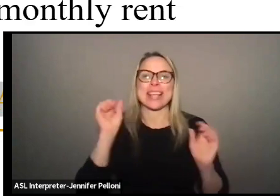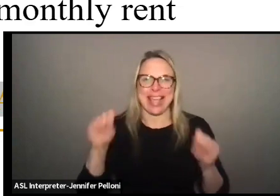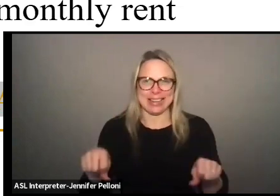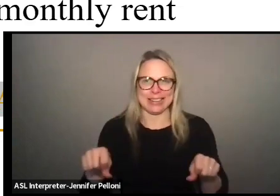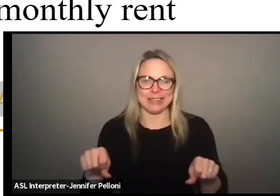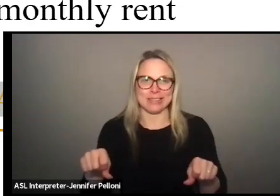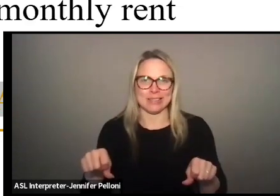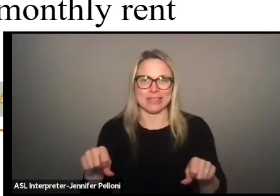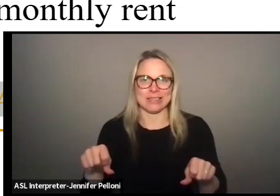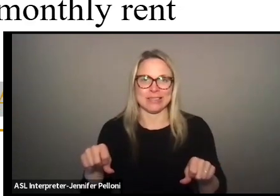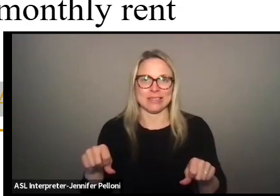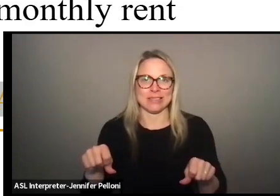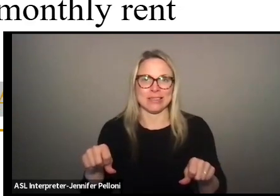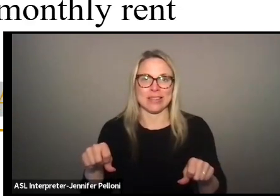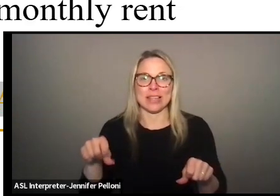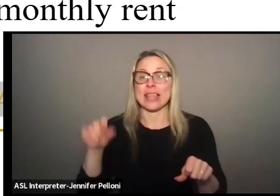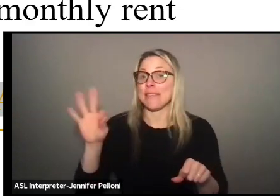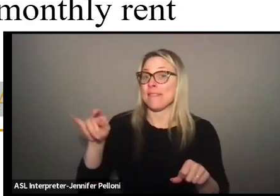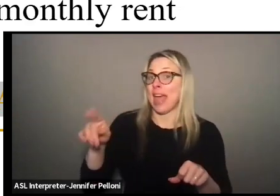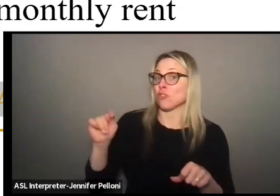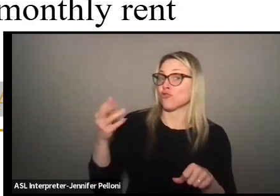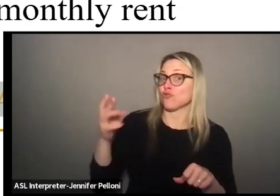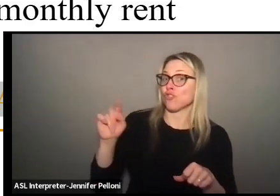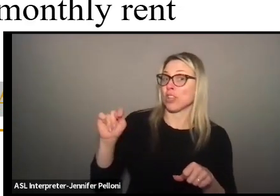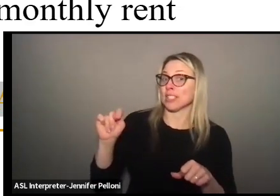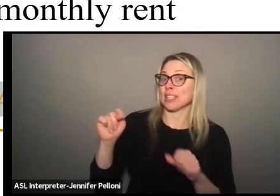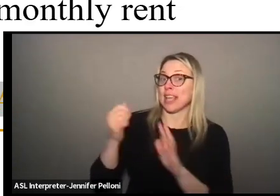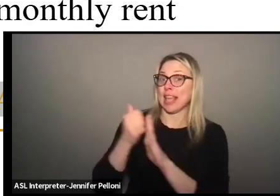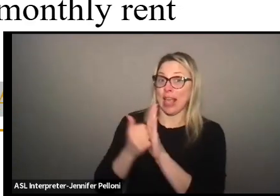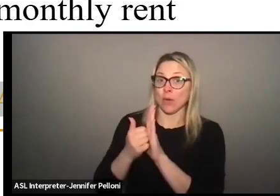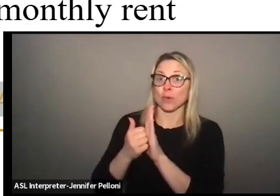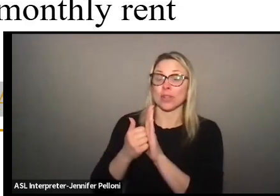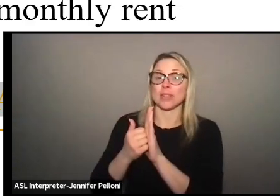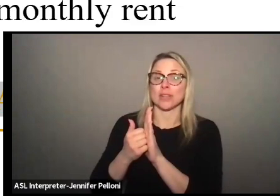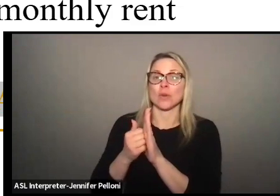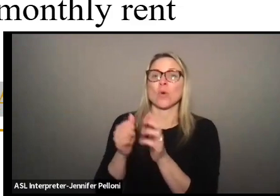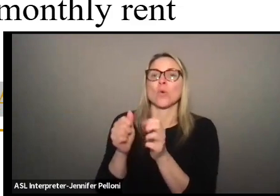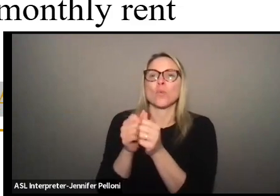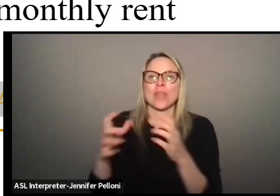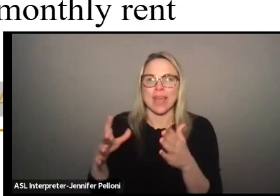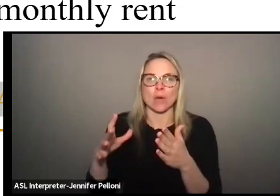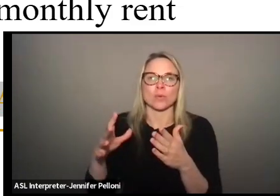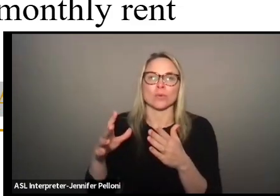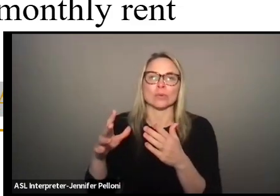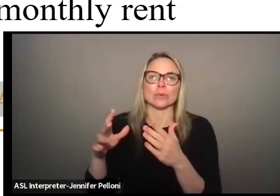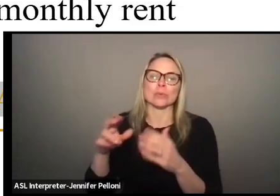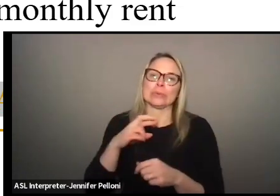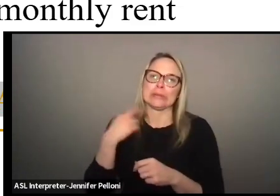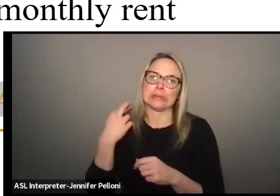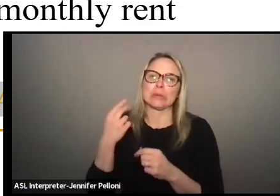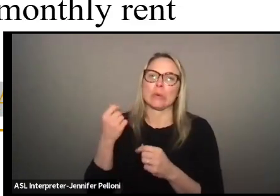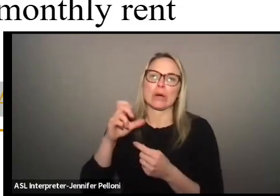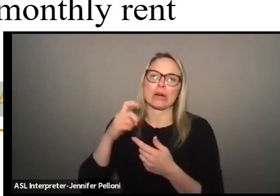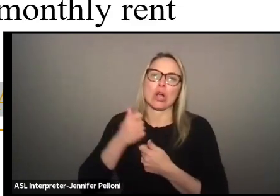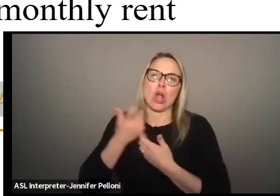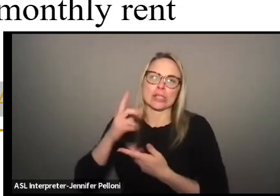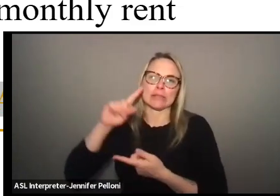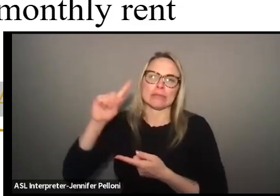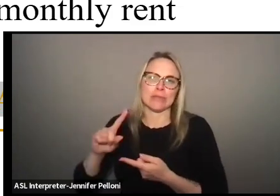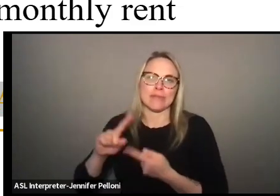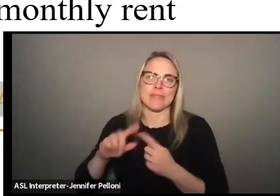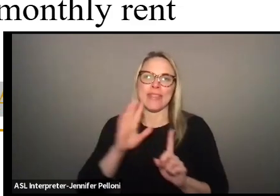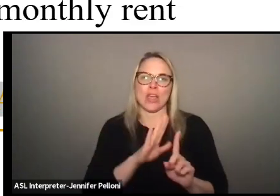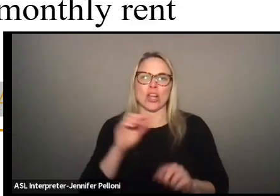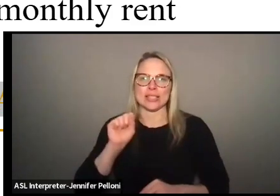from a trust account without jeopardizing or causing a reduction in the